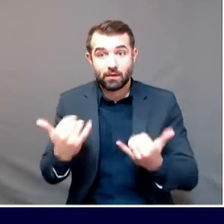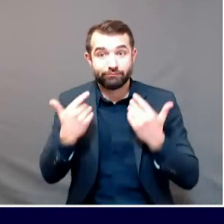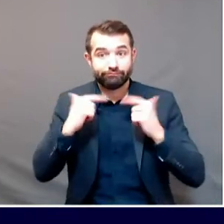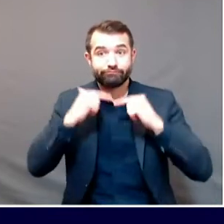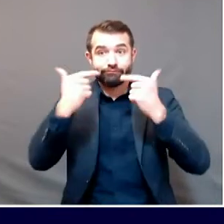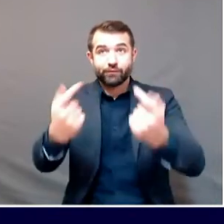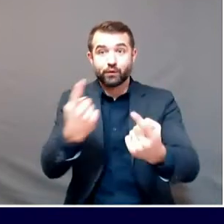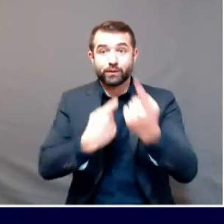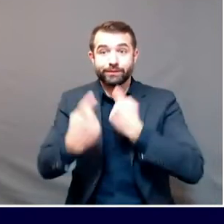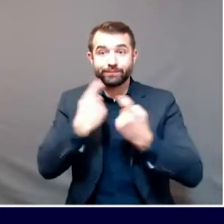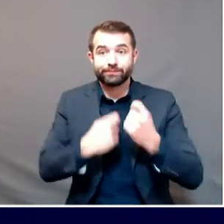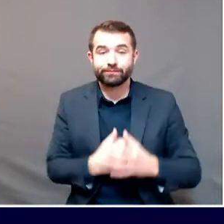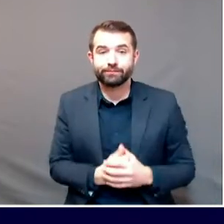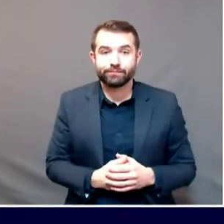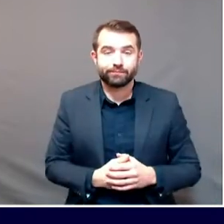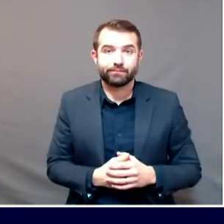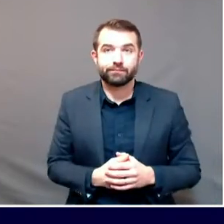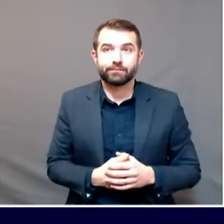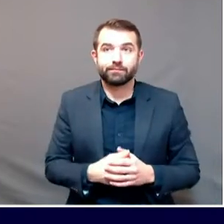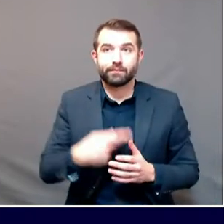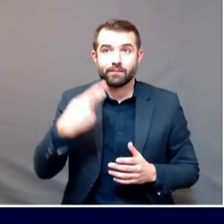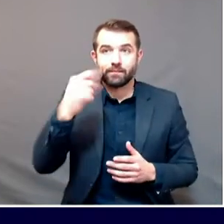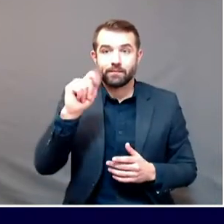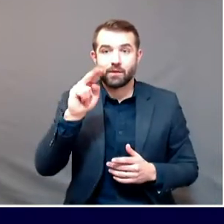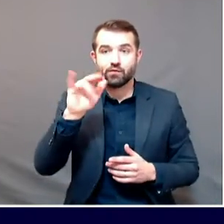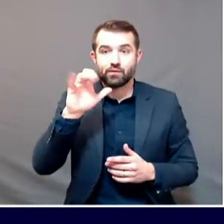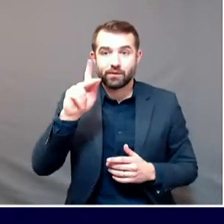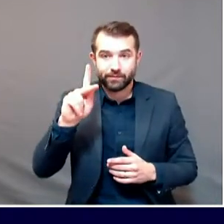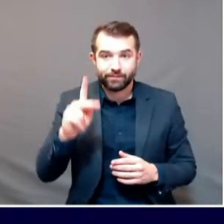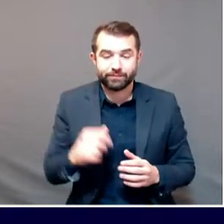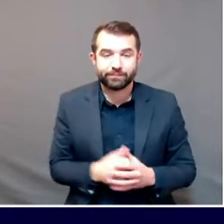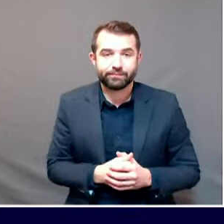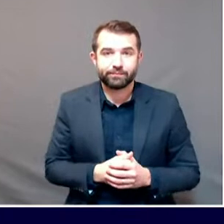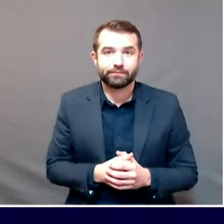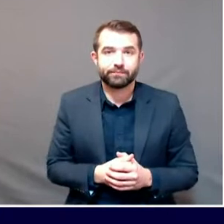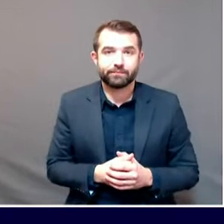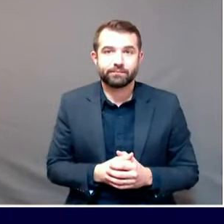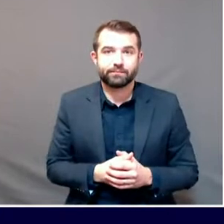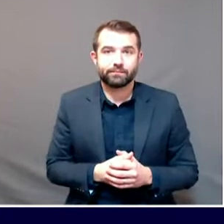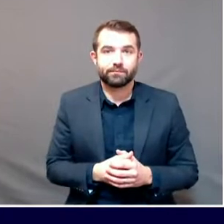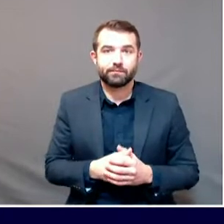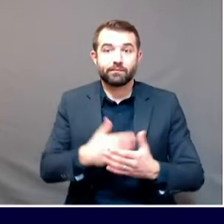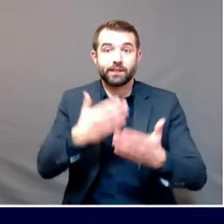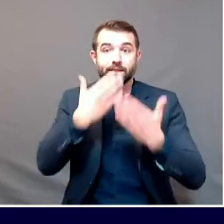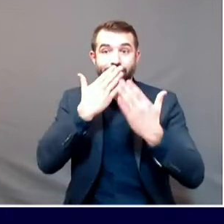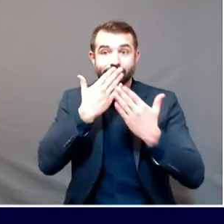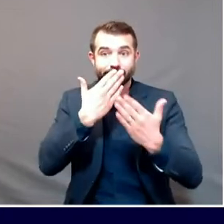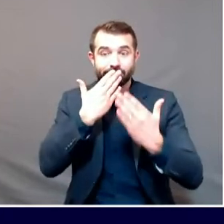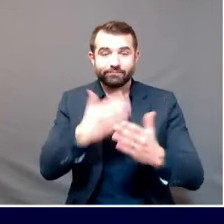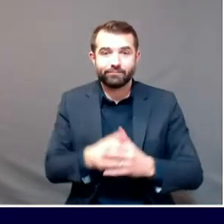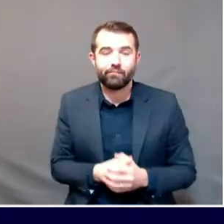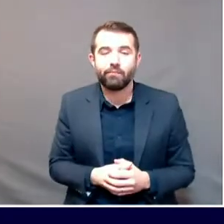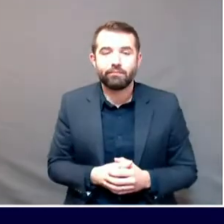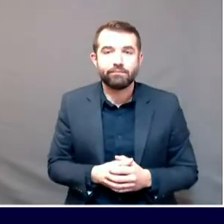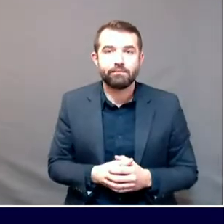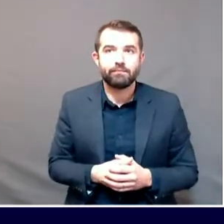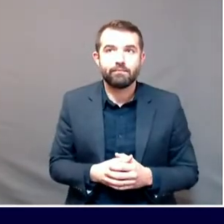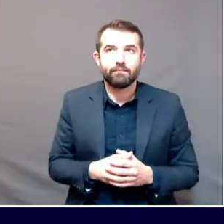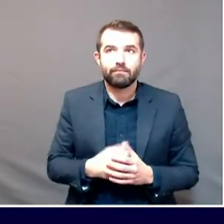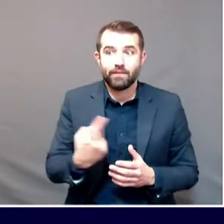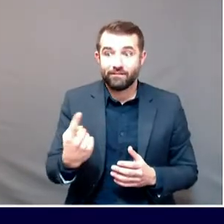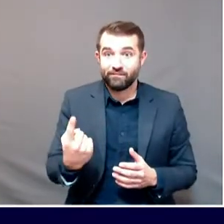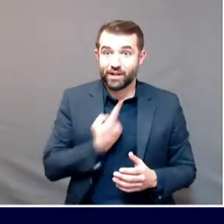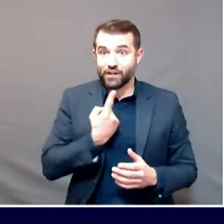for the afternoon today goes to Patrick Whittle. Thank you very much. Nice to be at the front of the